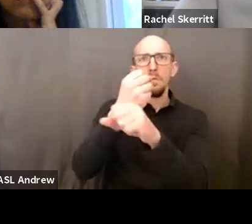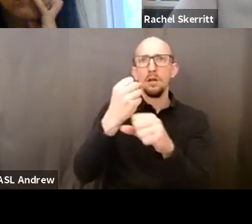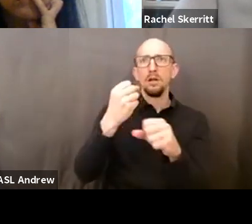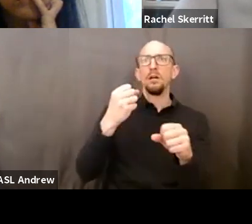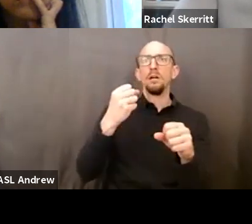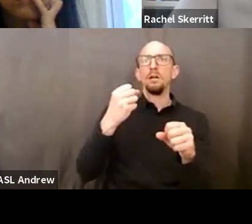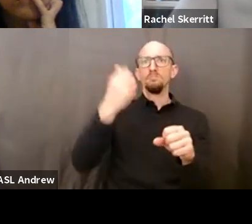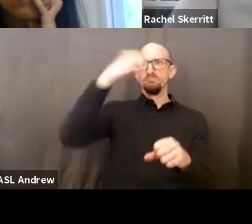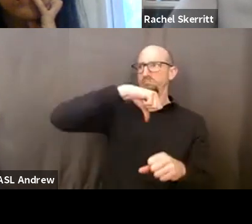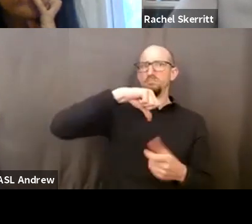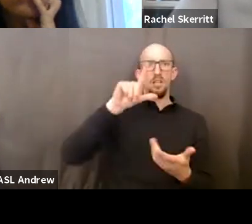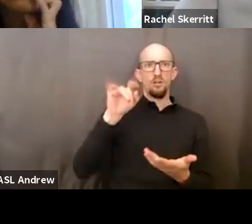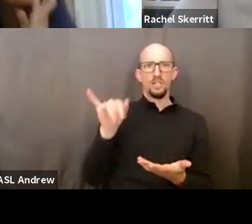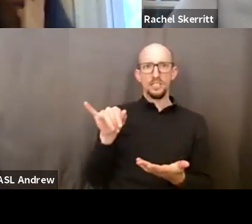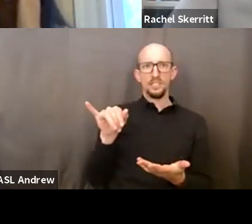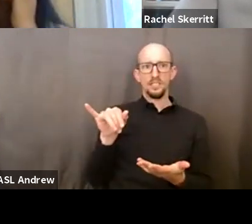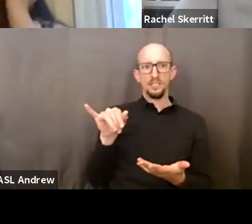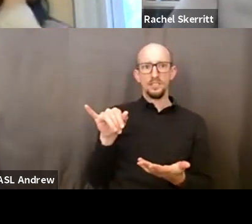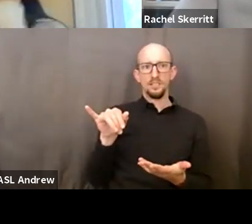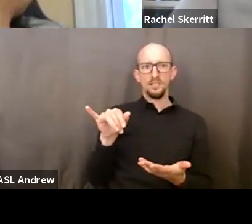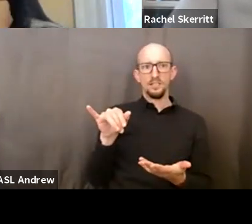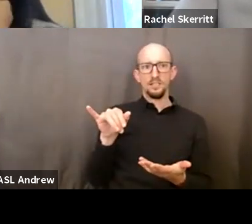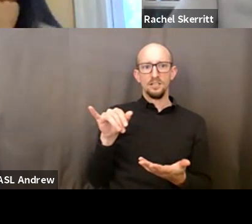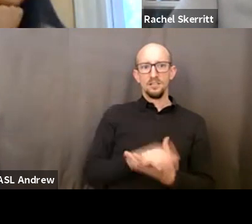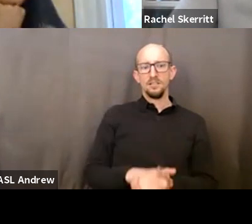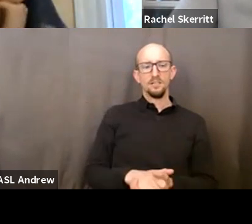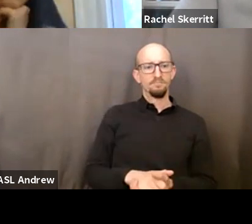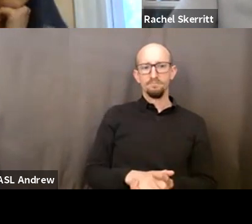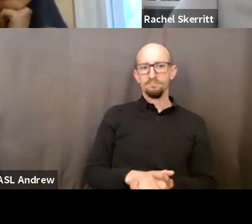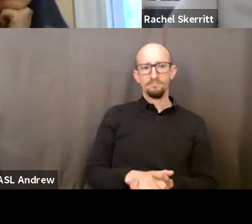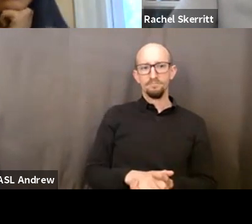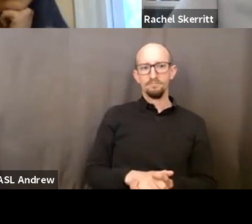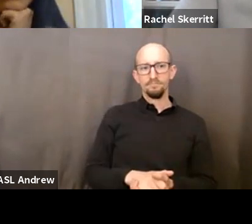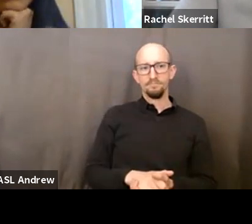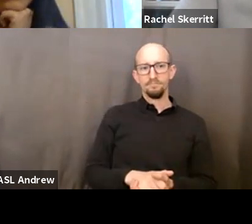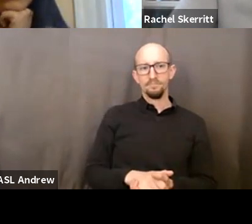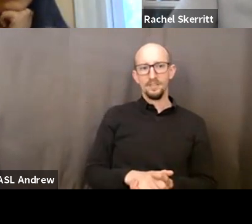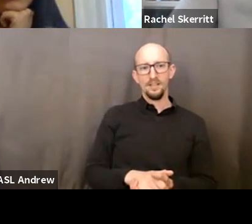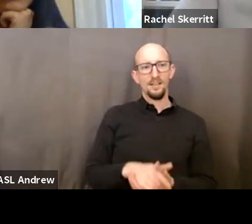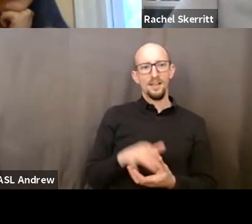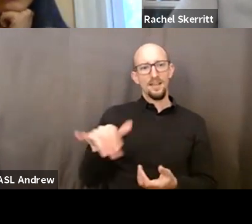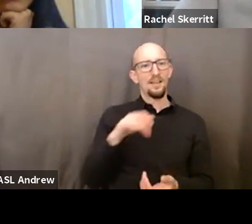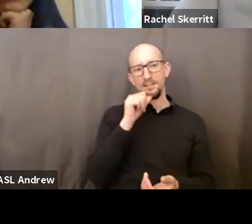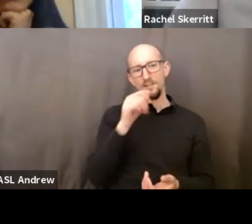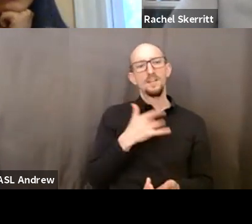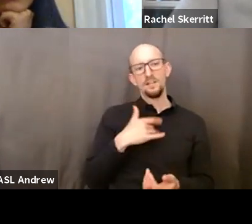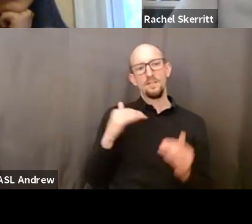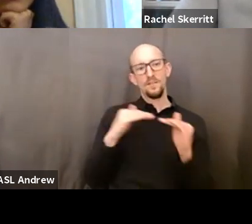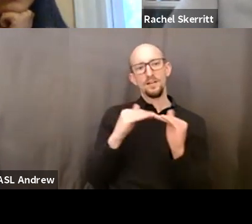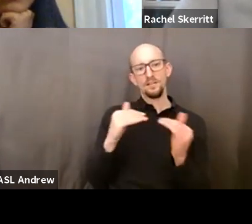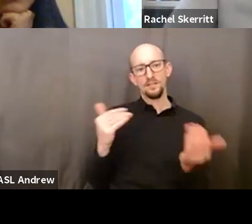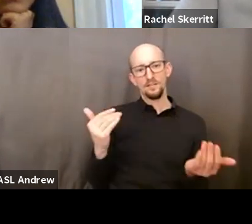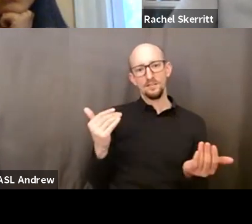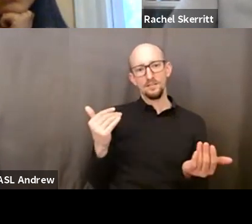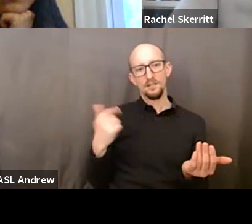that student is going to be set aside because the process was a lottery and we didn't take into consideration